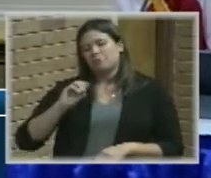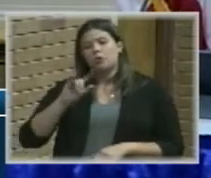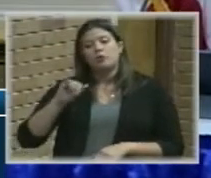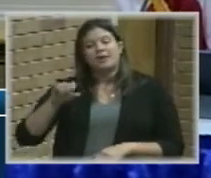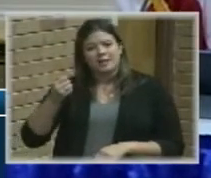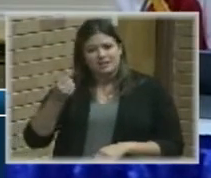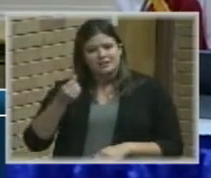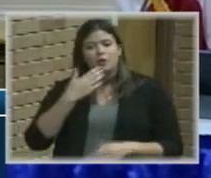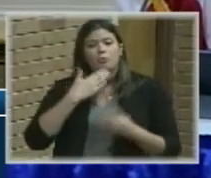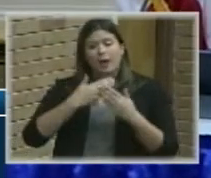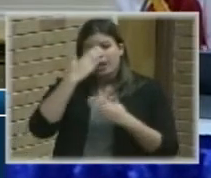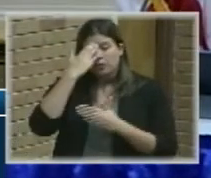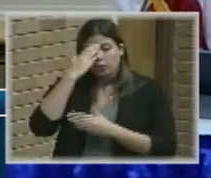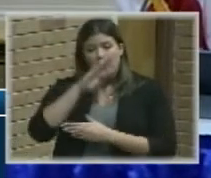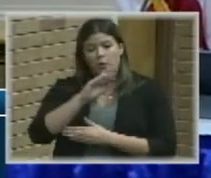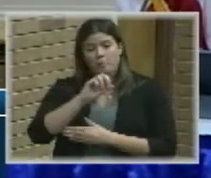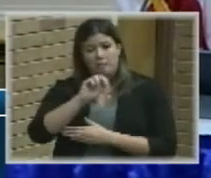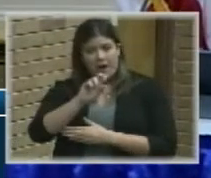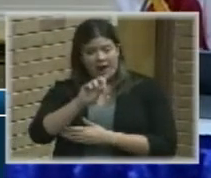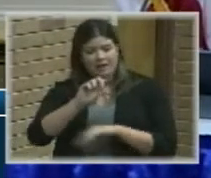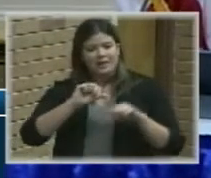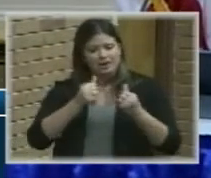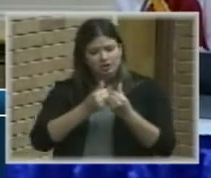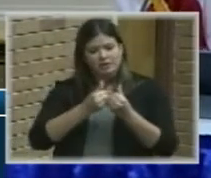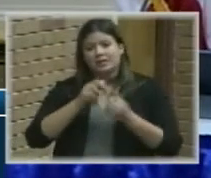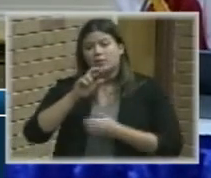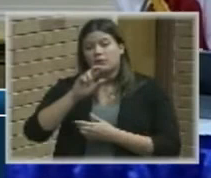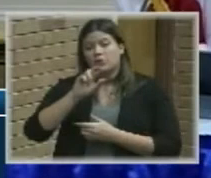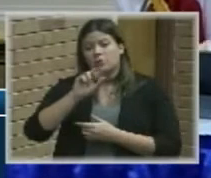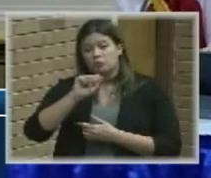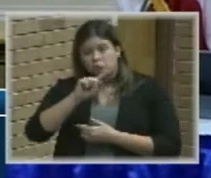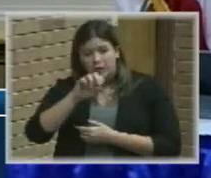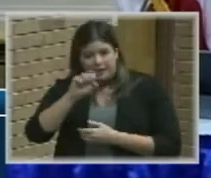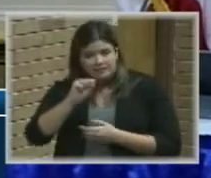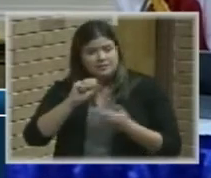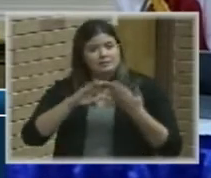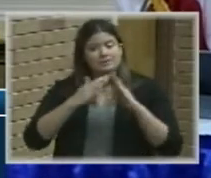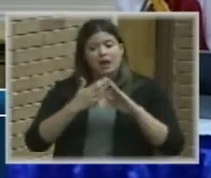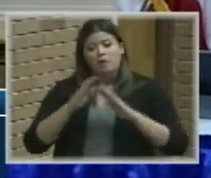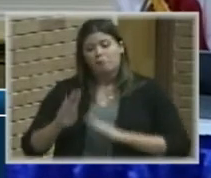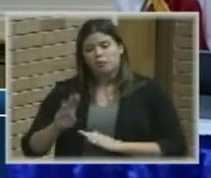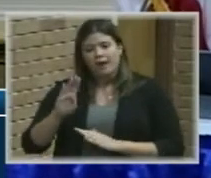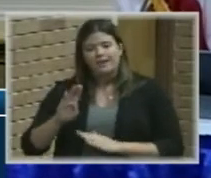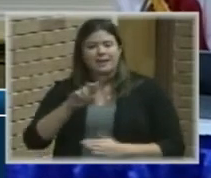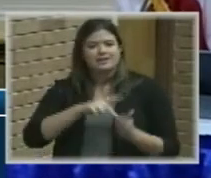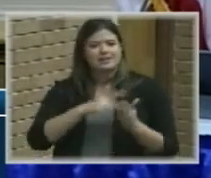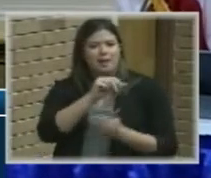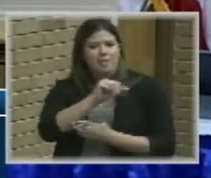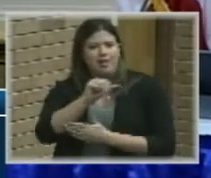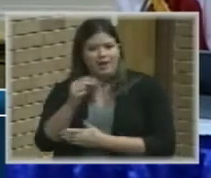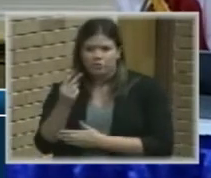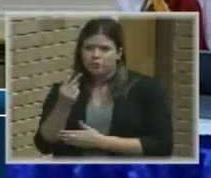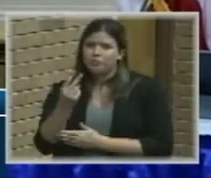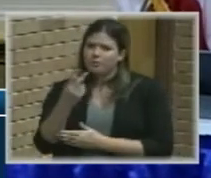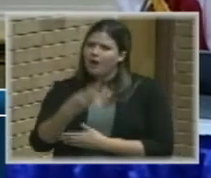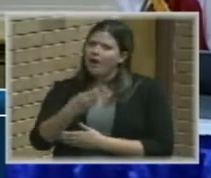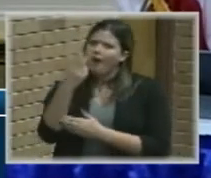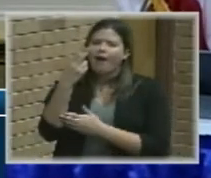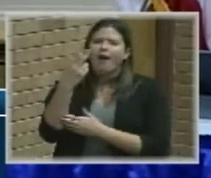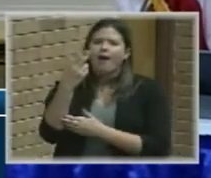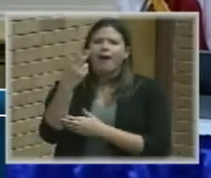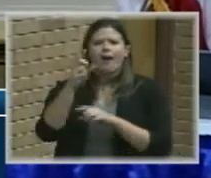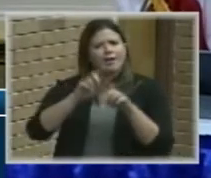agency, rates the indebtedness of the town of Brighton as AA2, a very, very high debt